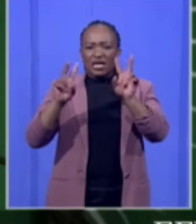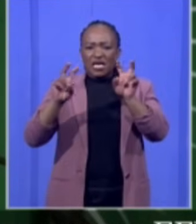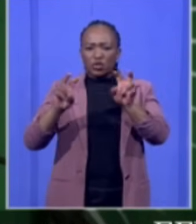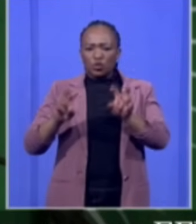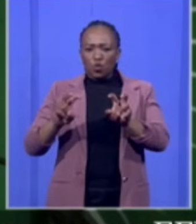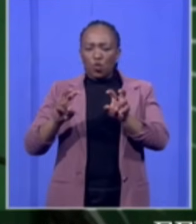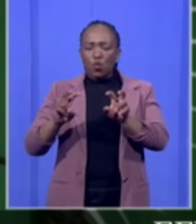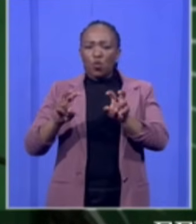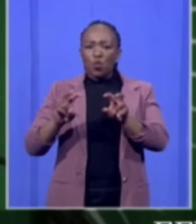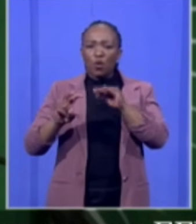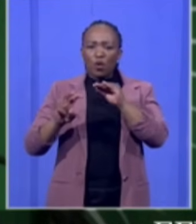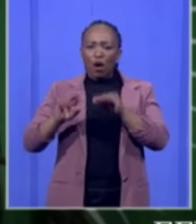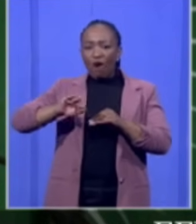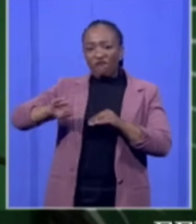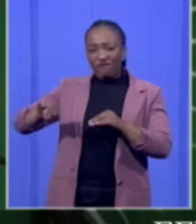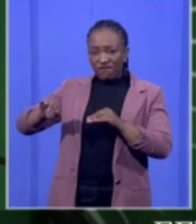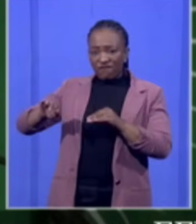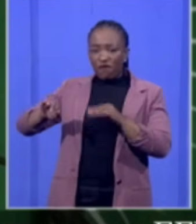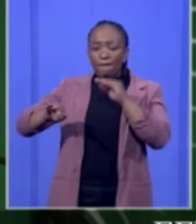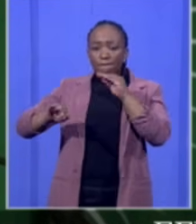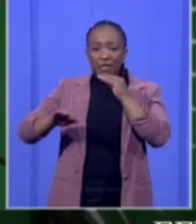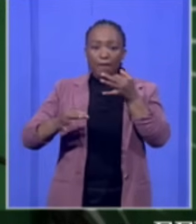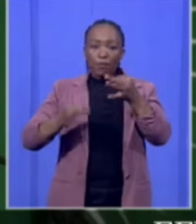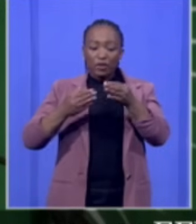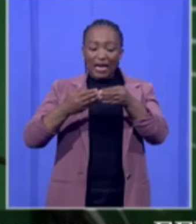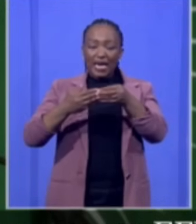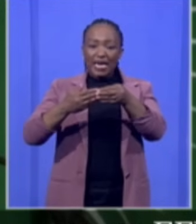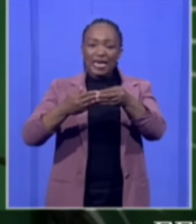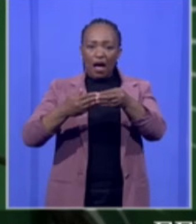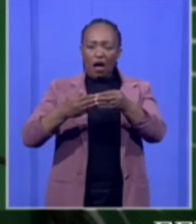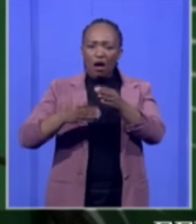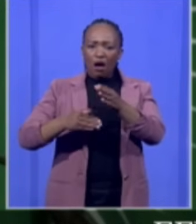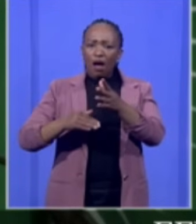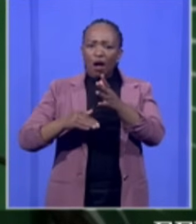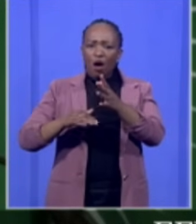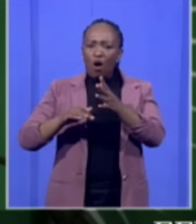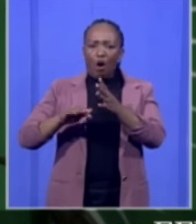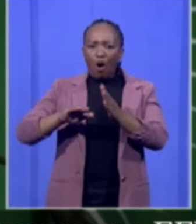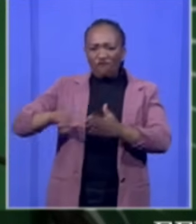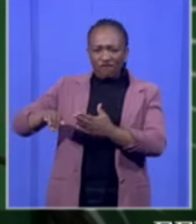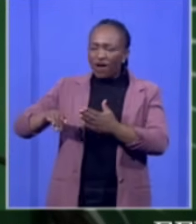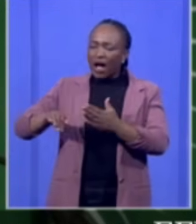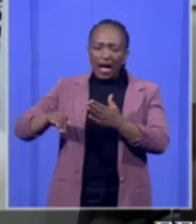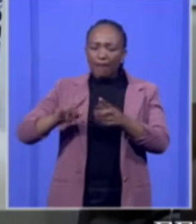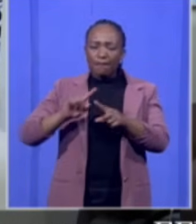of political leadership, but rather about role clarification,